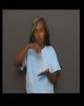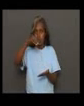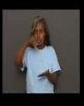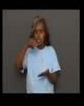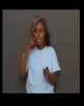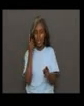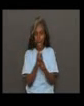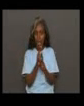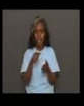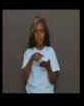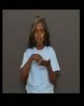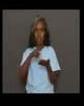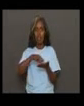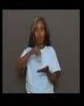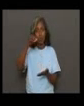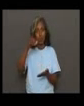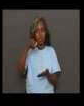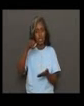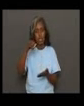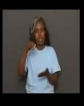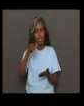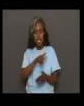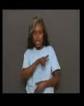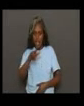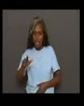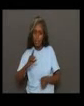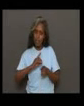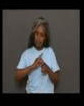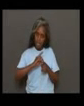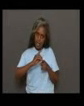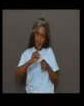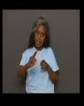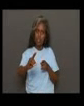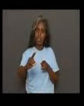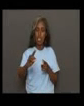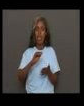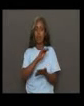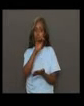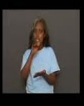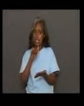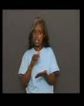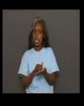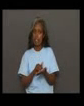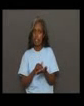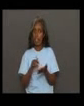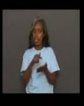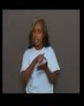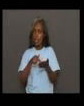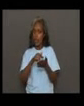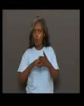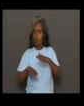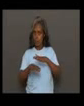right cone has its apex aligned directly above the center of its round